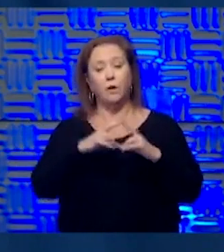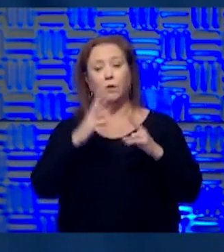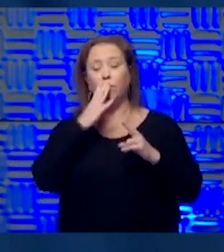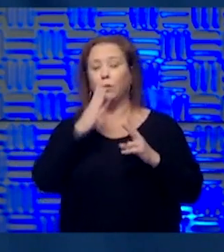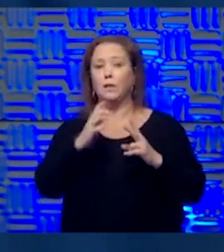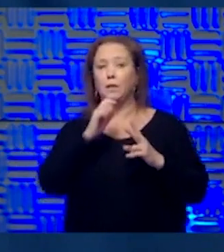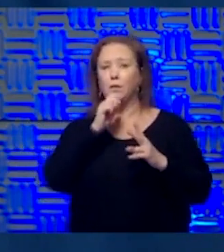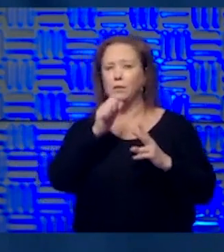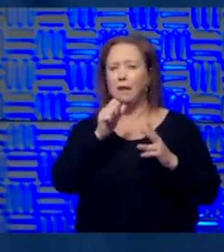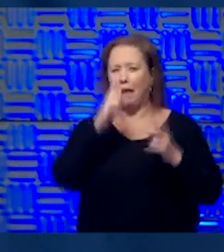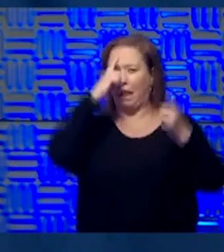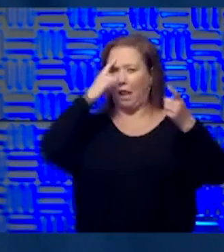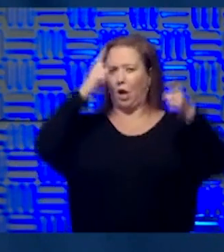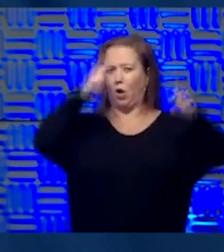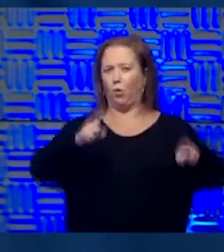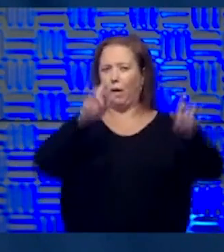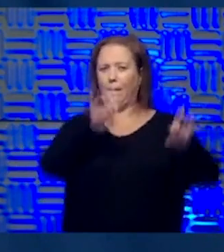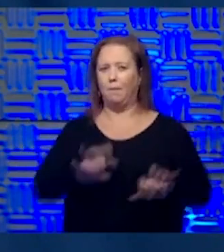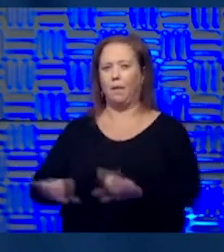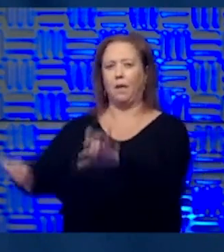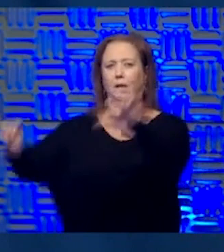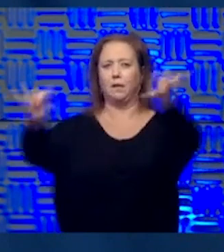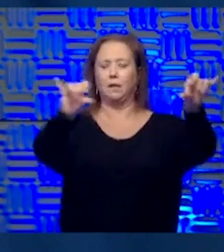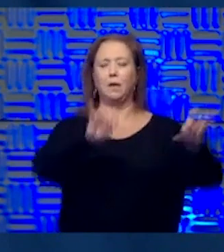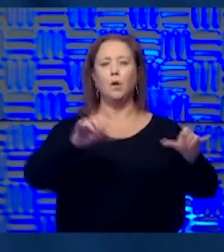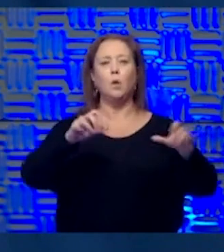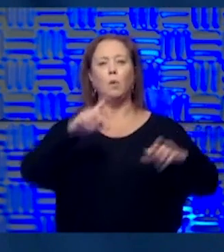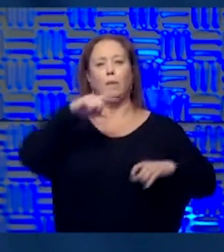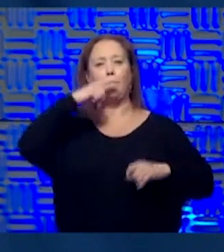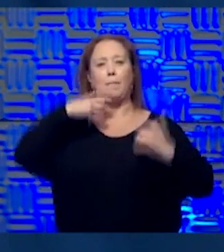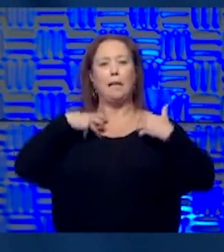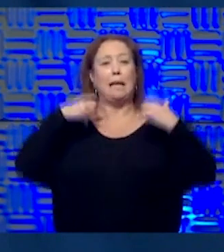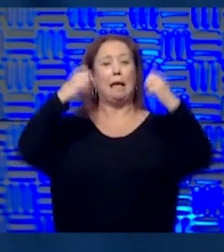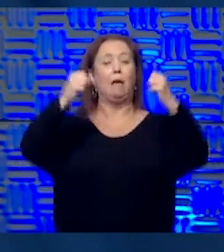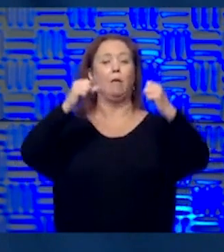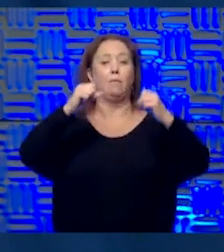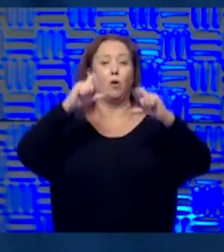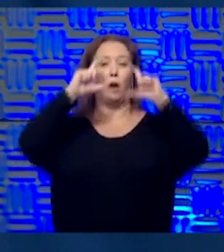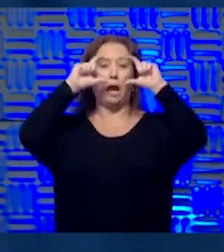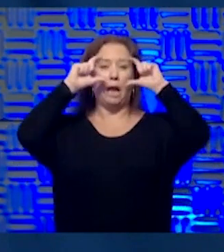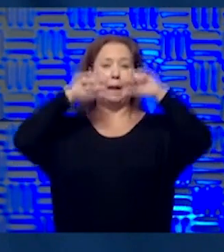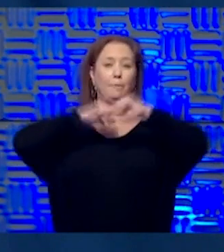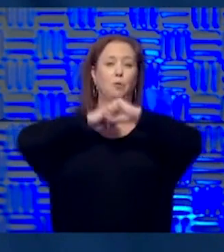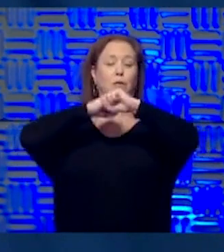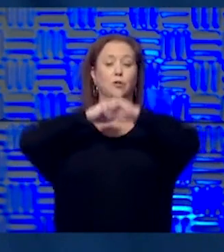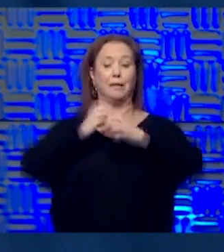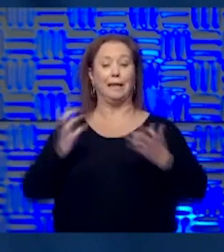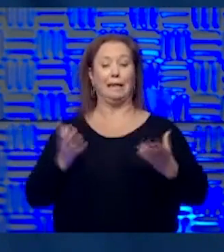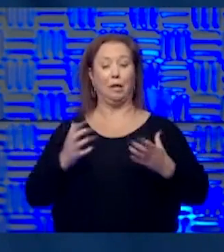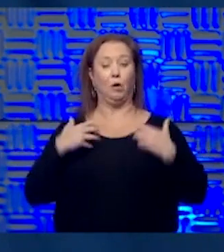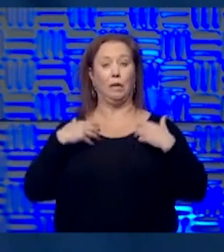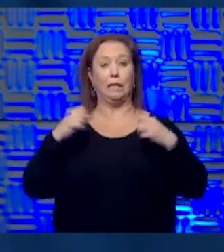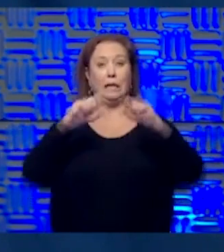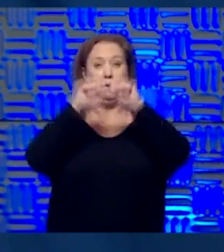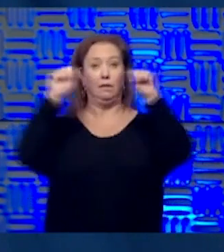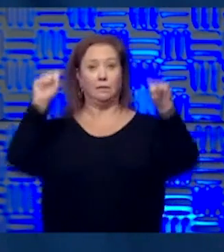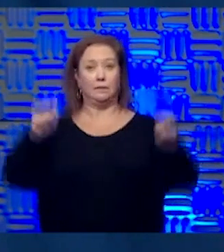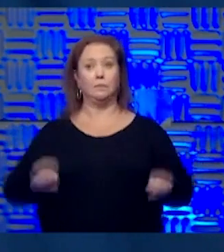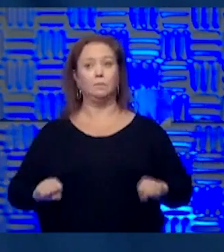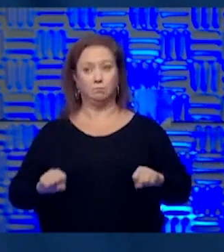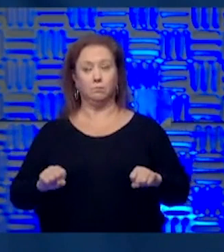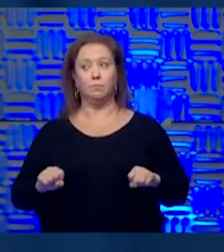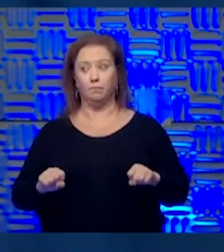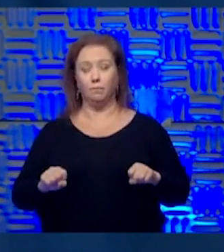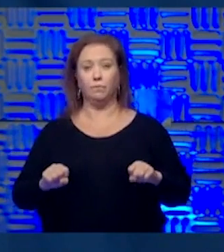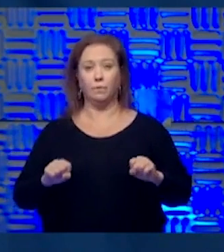not a consensus with public health about wearing eye protection. We know that here at the health system, that is one